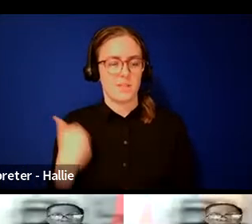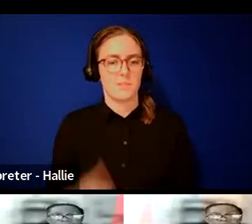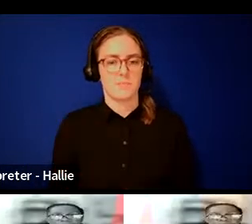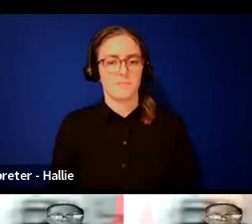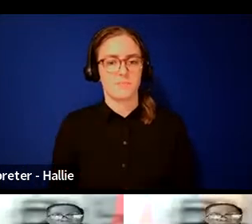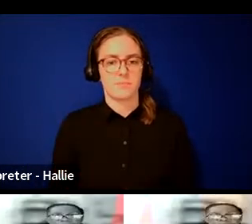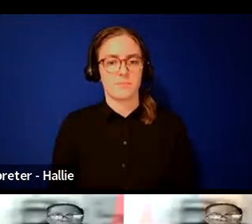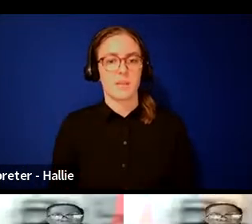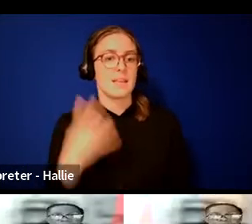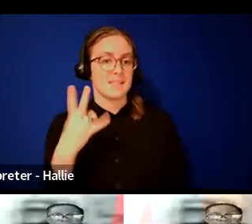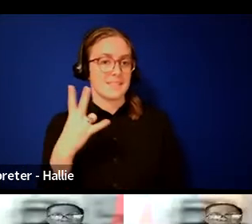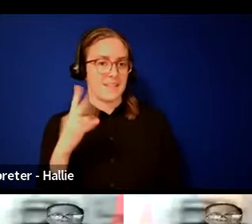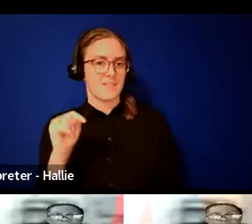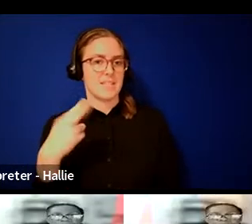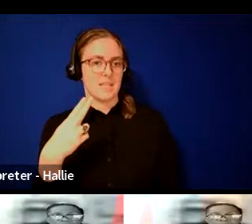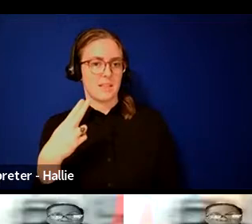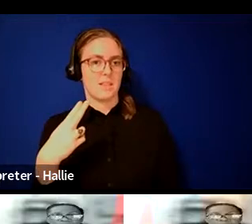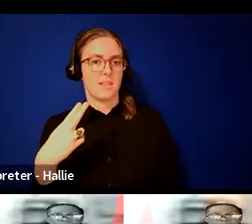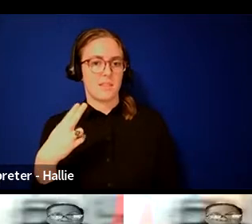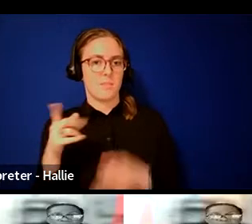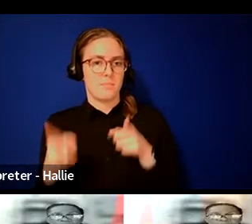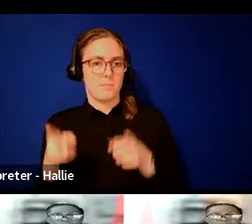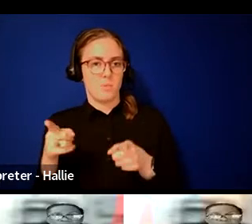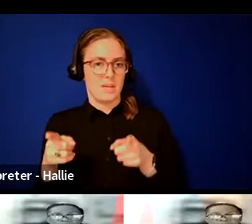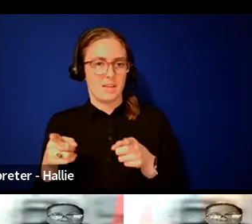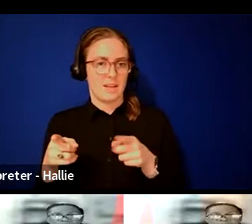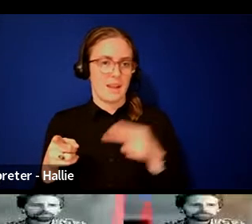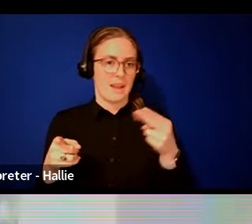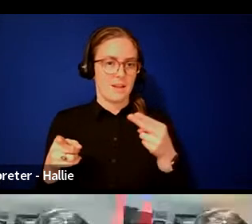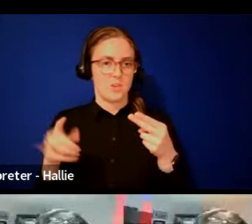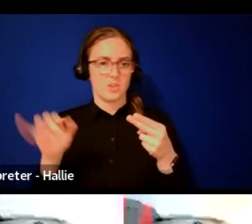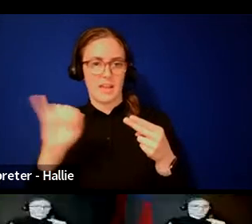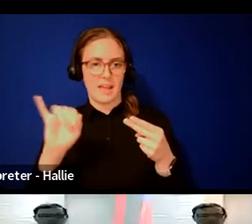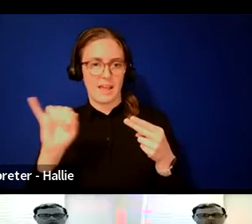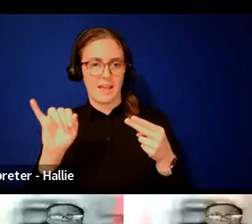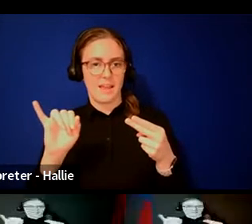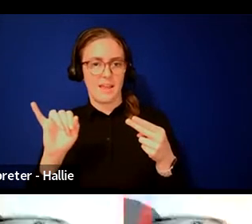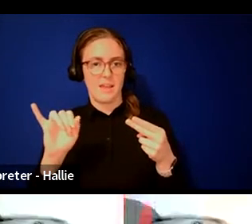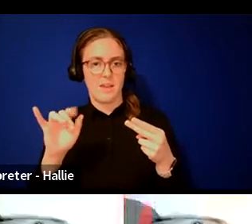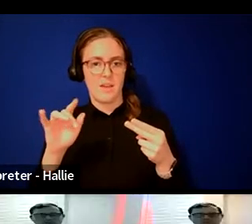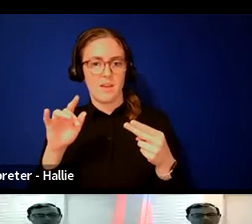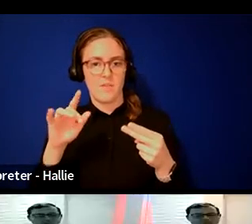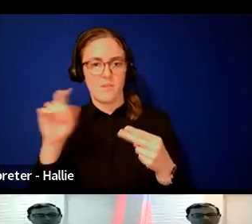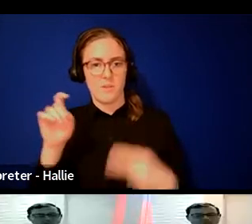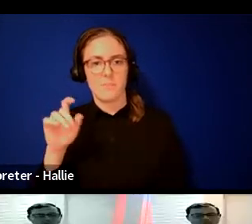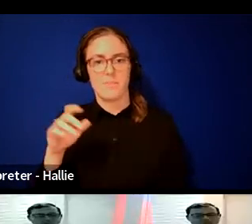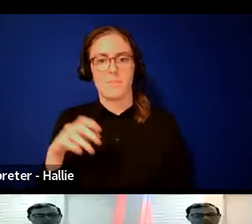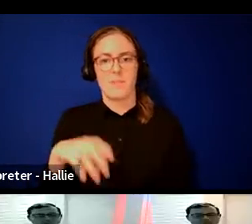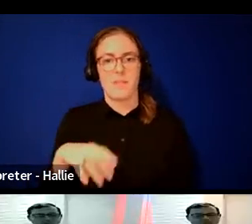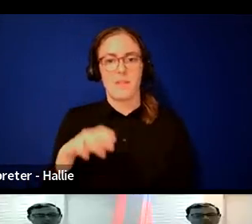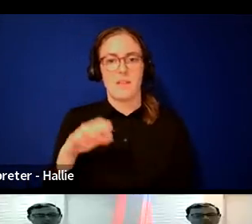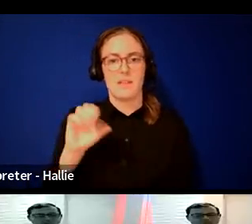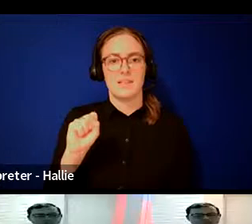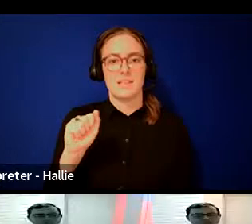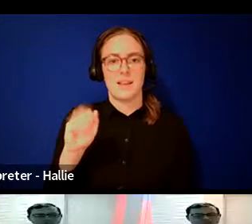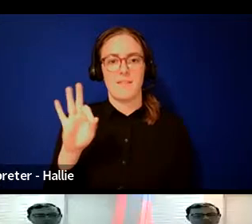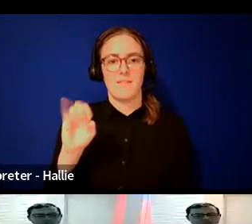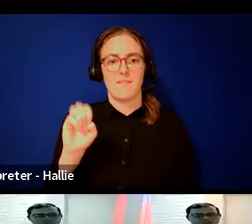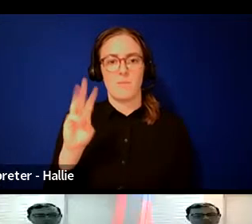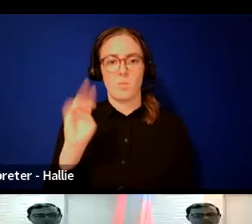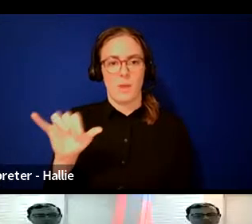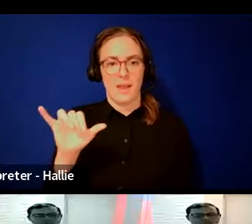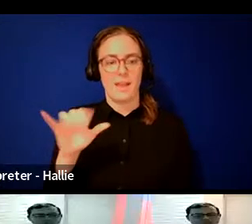It's on 17th Street between H and I, across from the Safeway and Heckinger Mall. Well, I haven't had